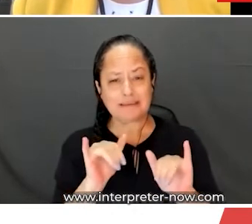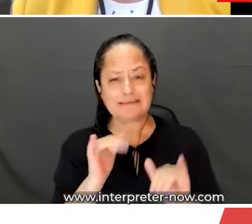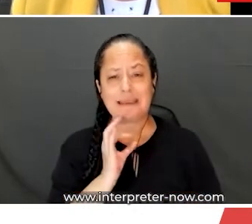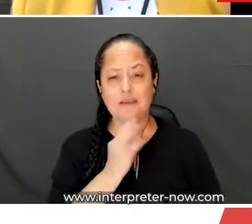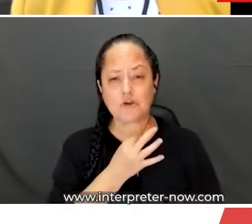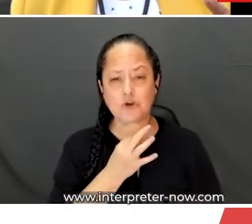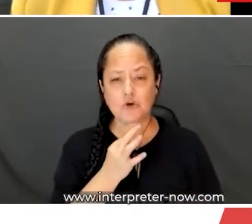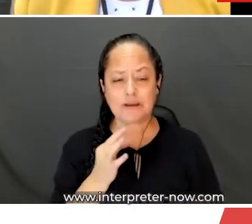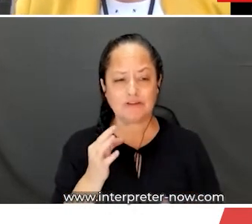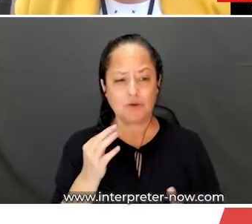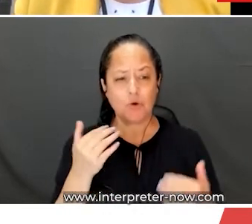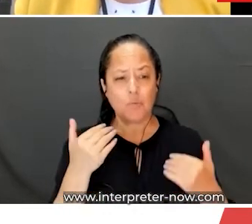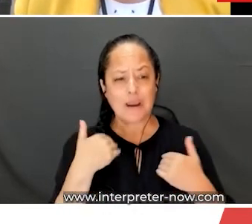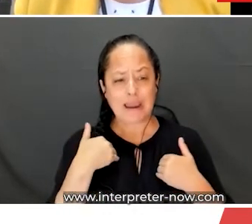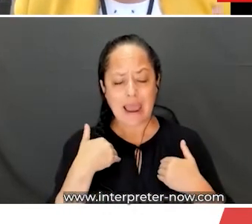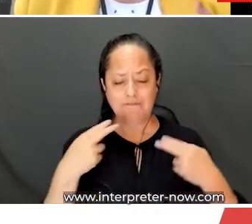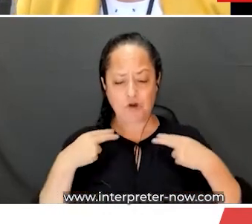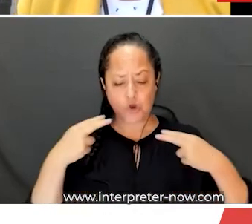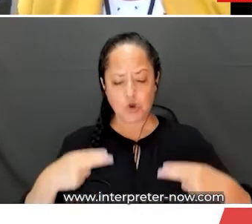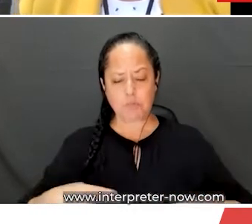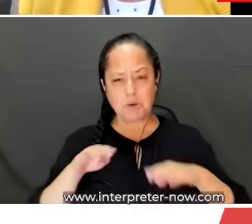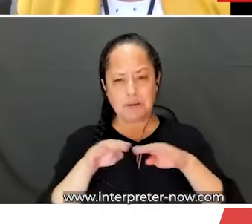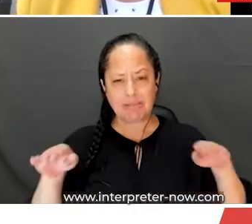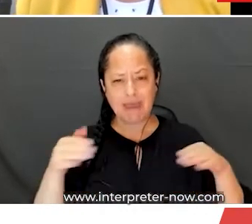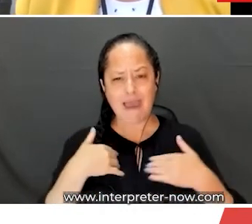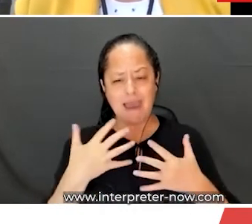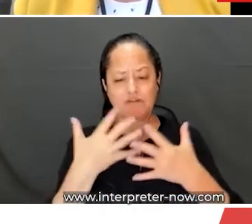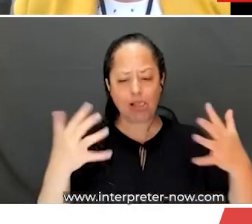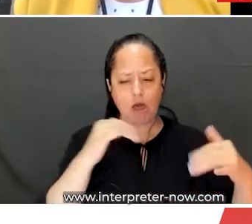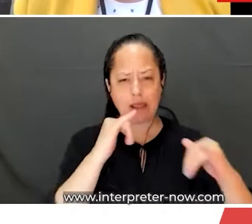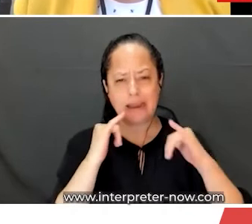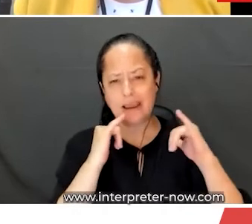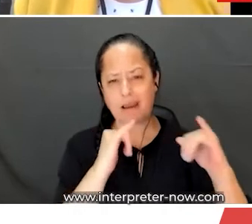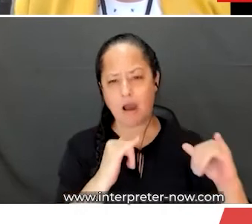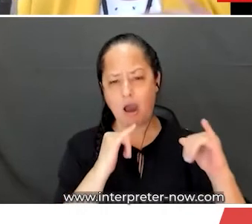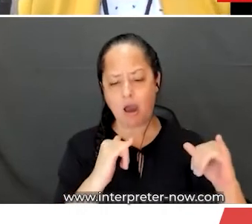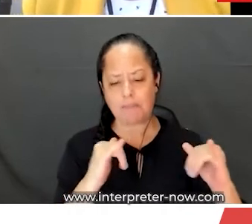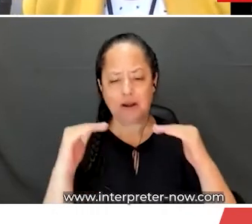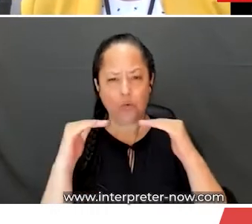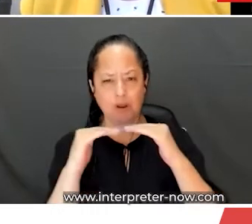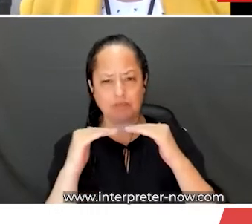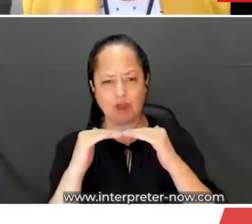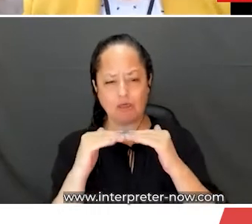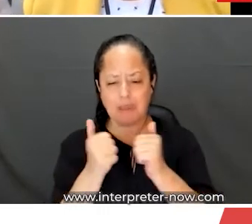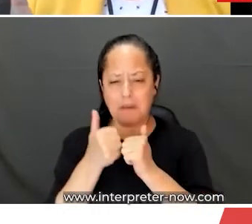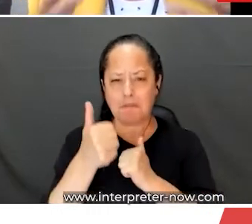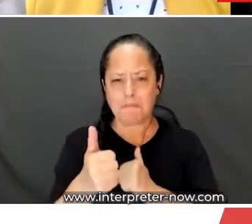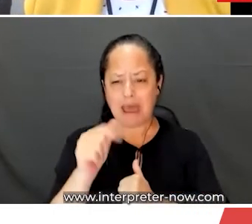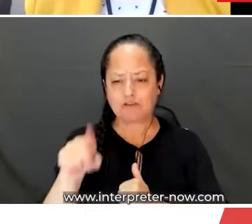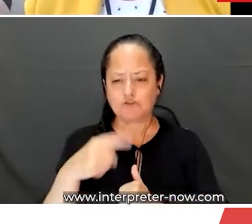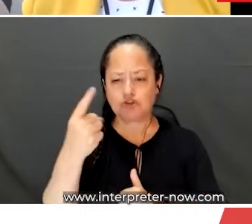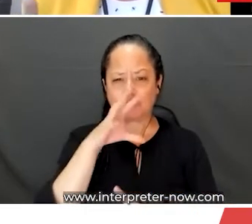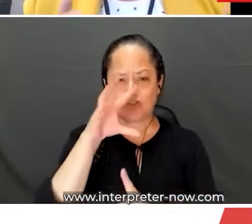we have, just on a humanity level, we have a lot in common with our colleagues. And I think if we get past just the cultural